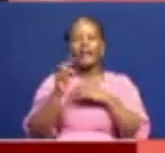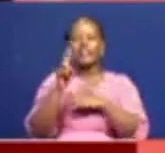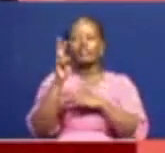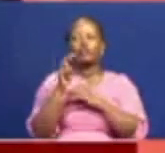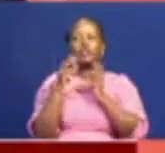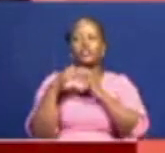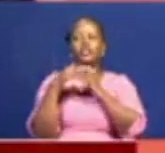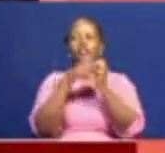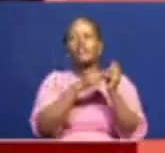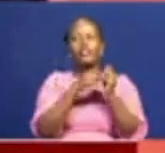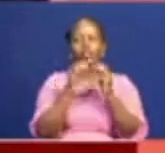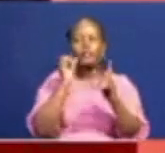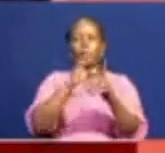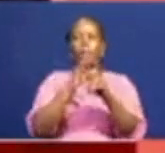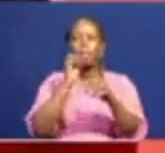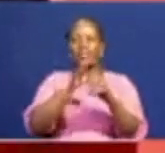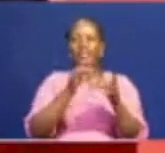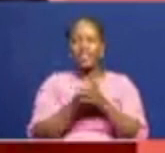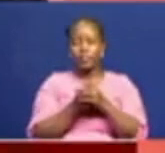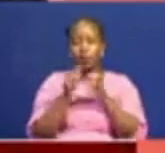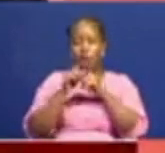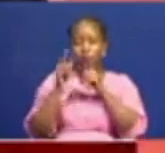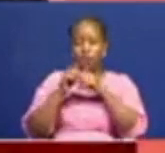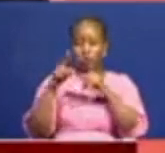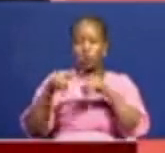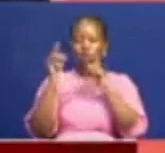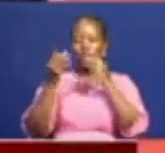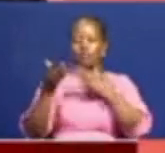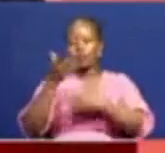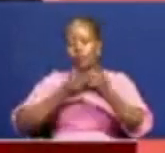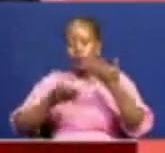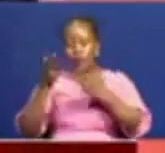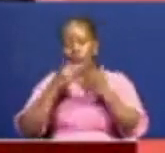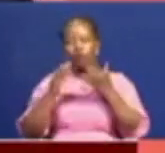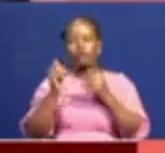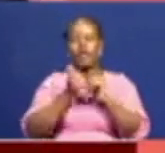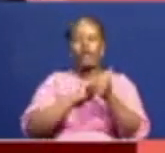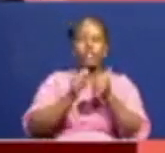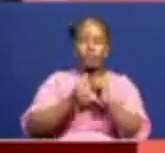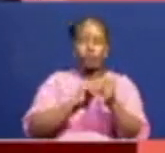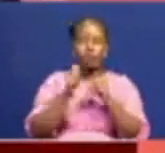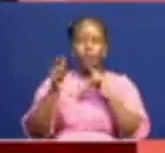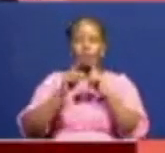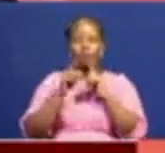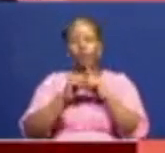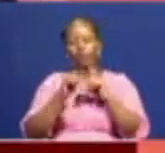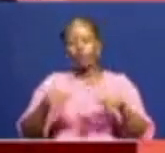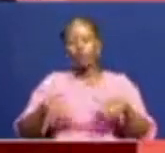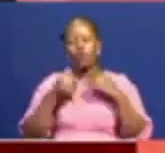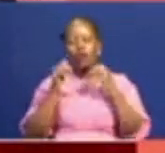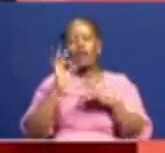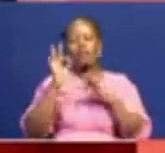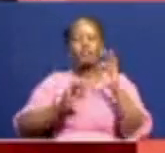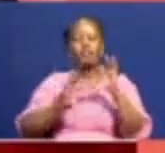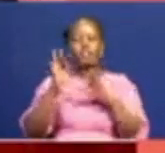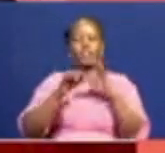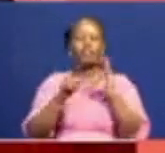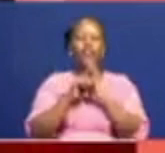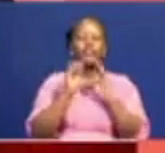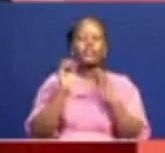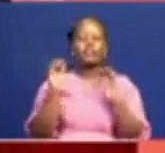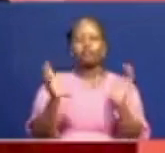world marathon record holder will pass on his knowledge of the sport as well as broader life skills and inspiration to the young